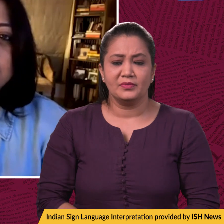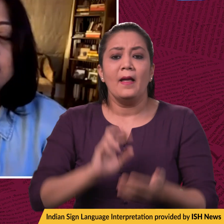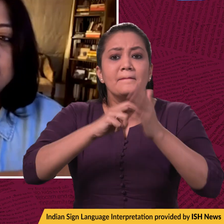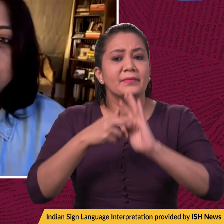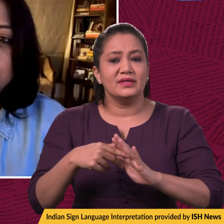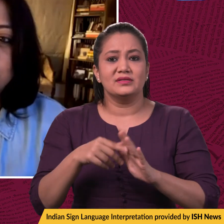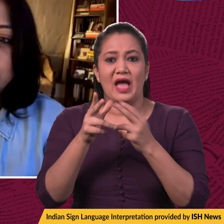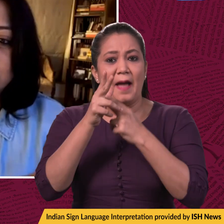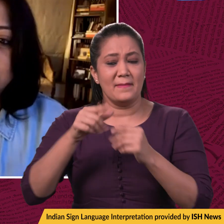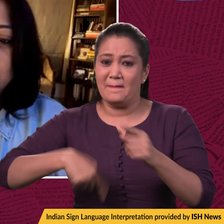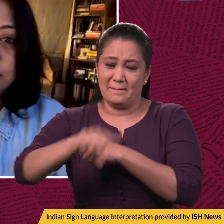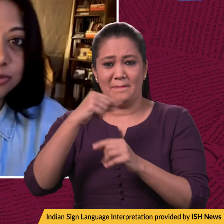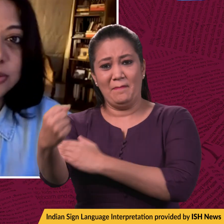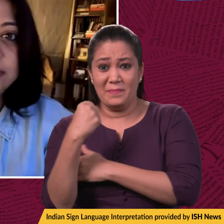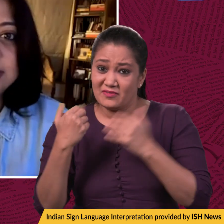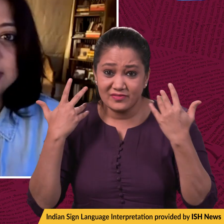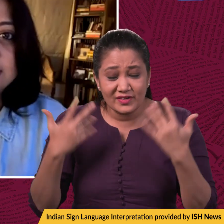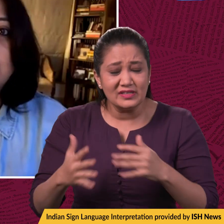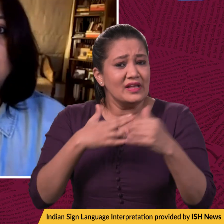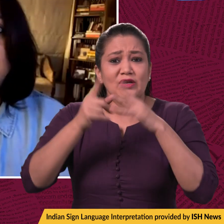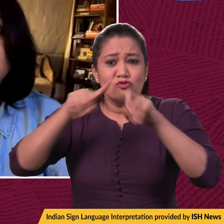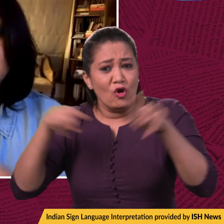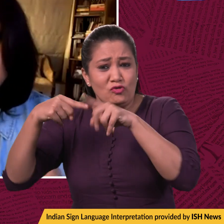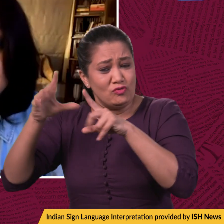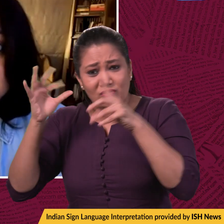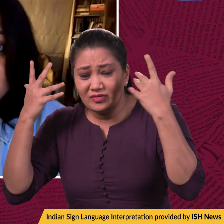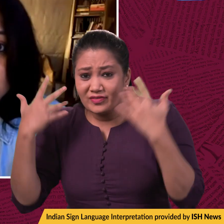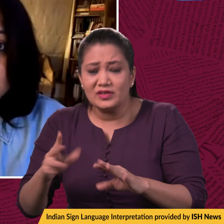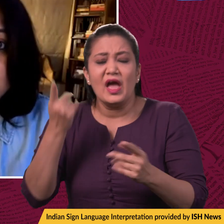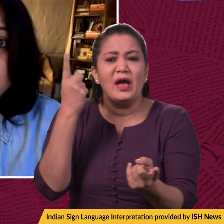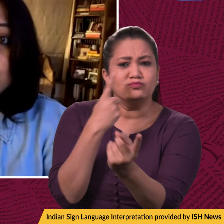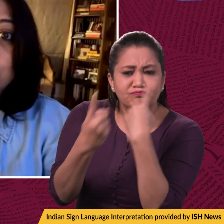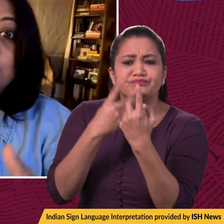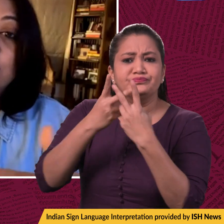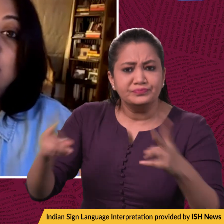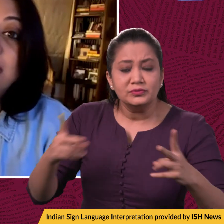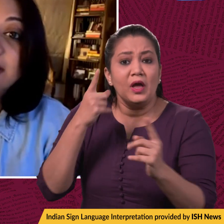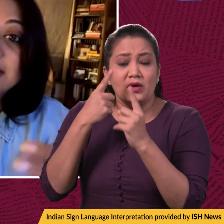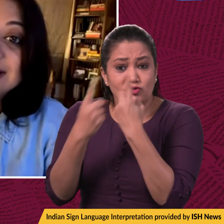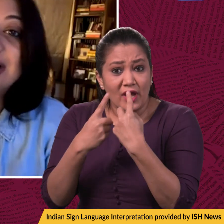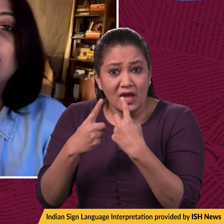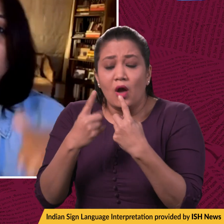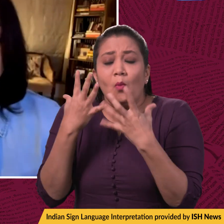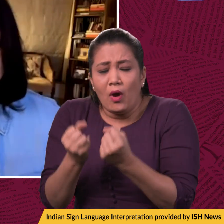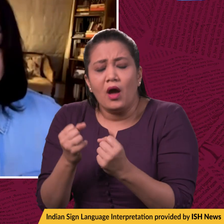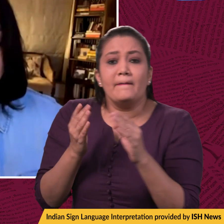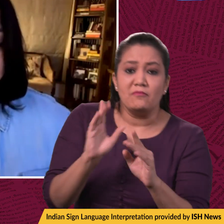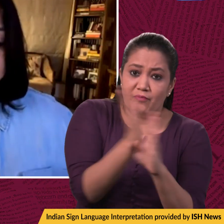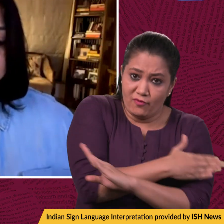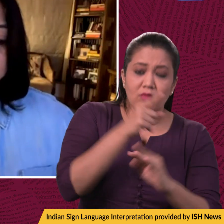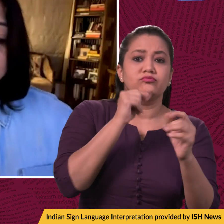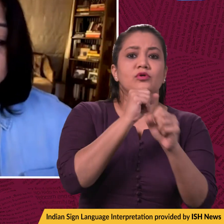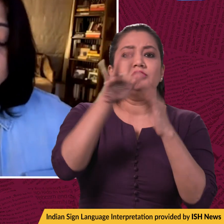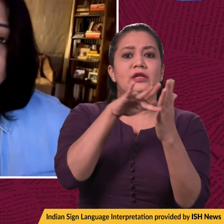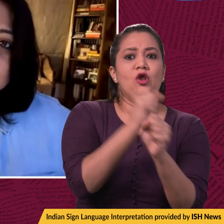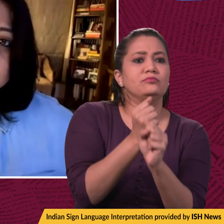it gives the armed forces the power to do all of these things, and any investigation into their action will require a sanction from the central